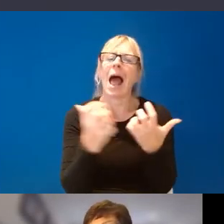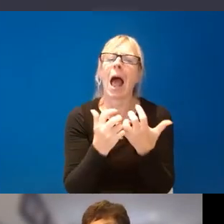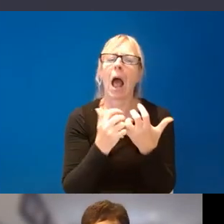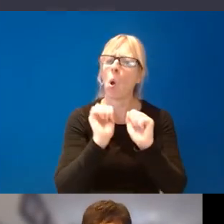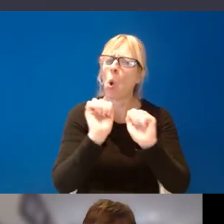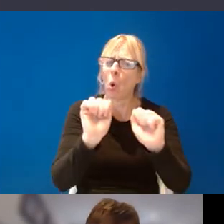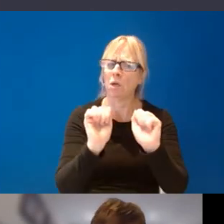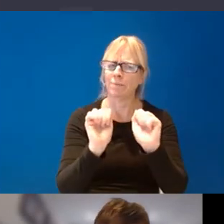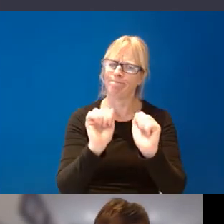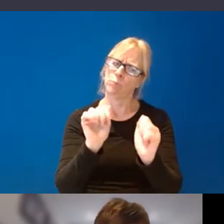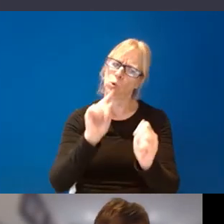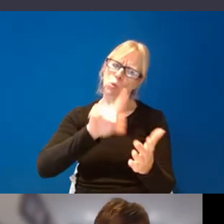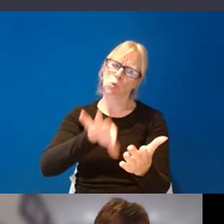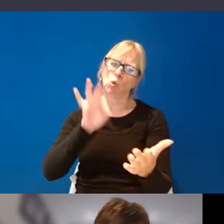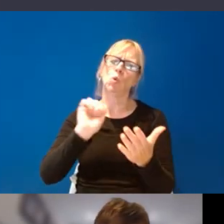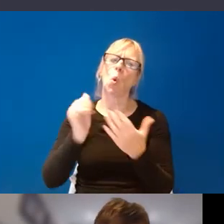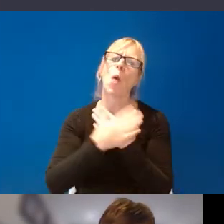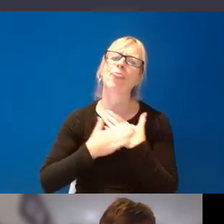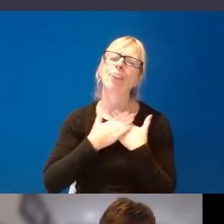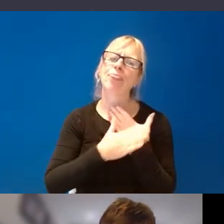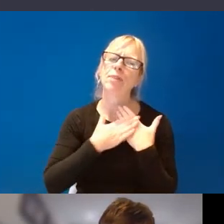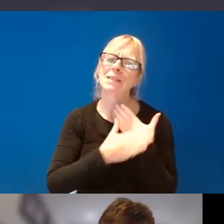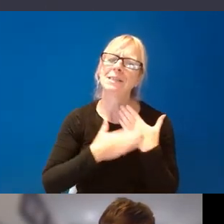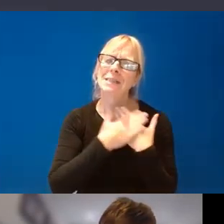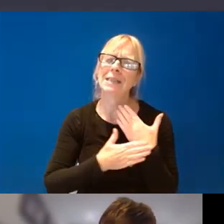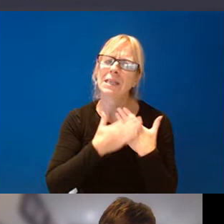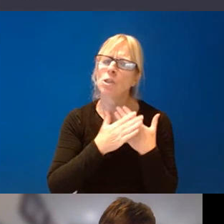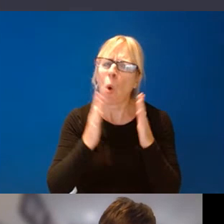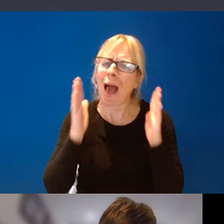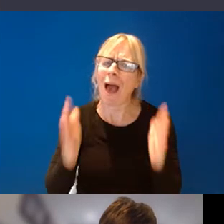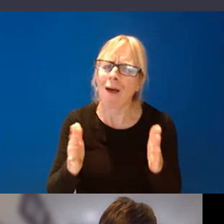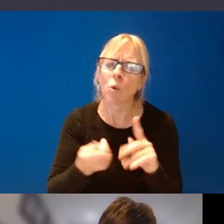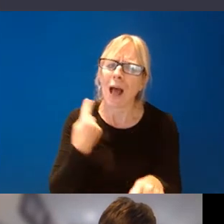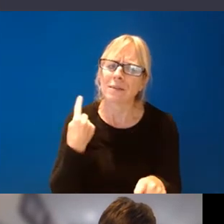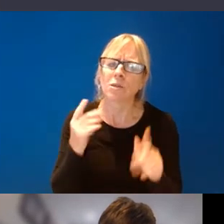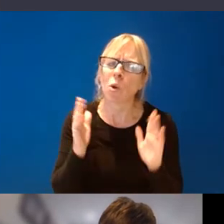want to tell us, that's absolutely fine. It's no pressure.